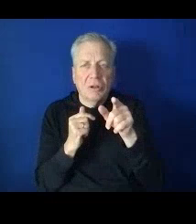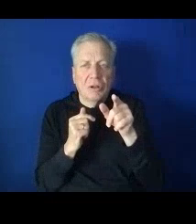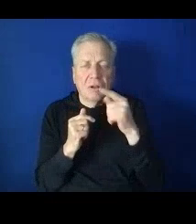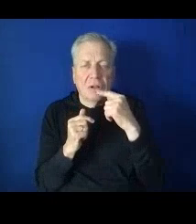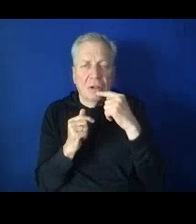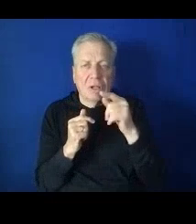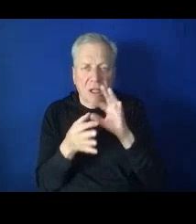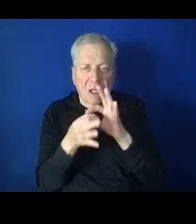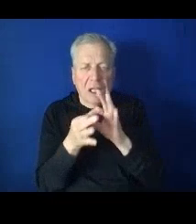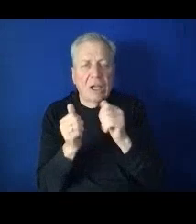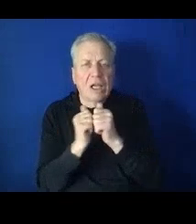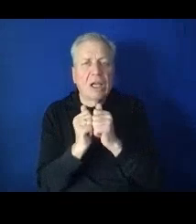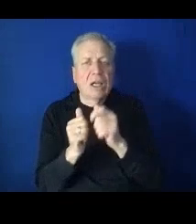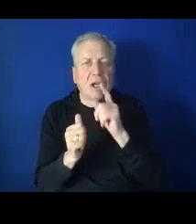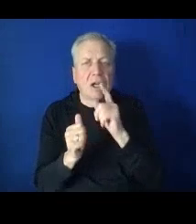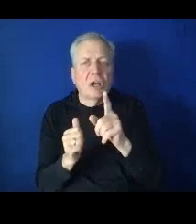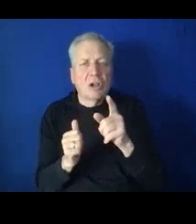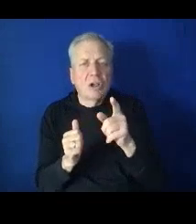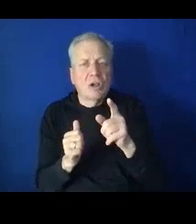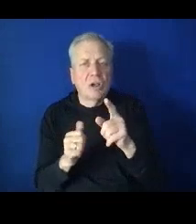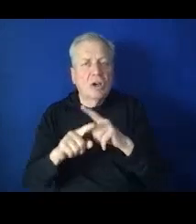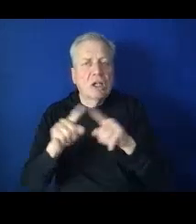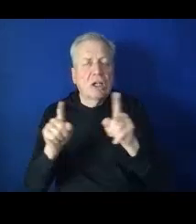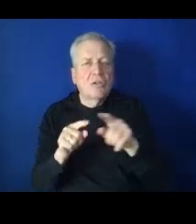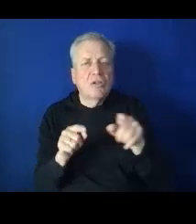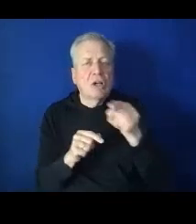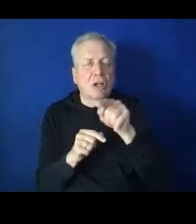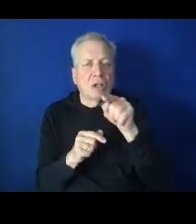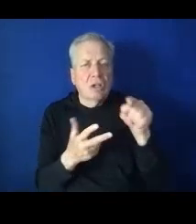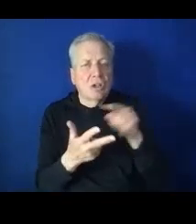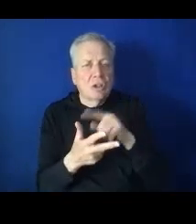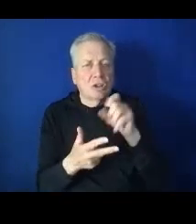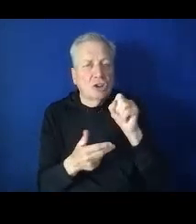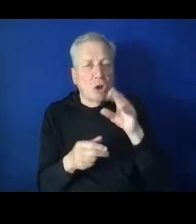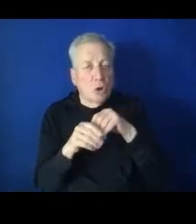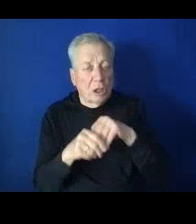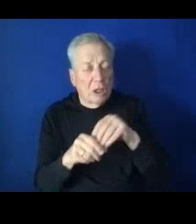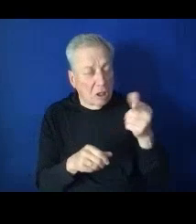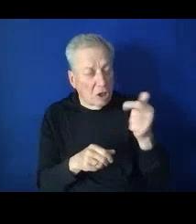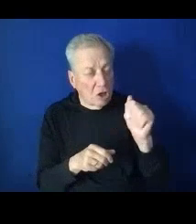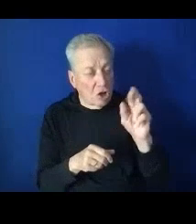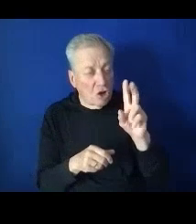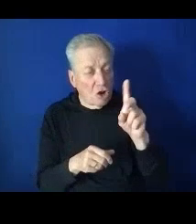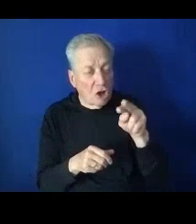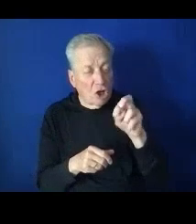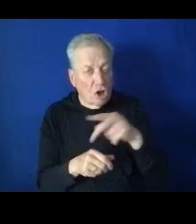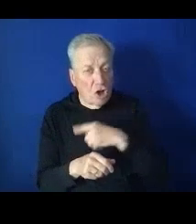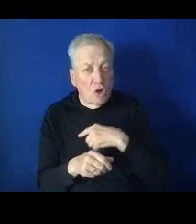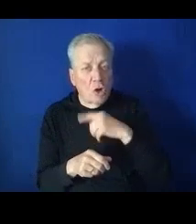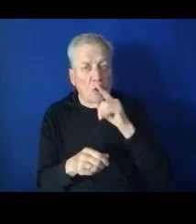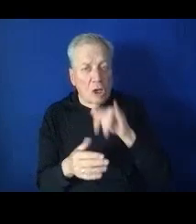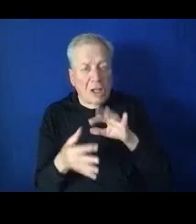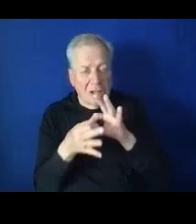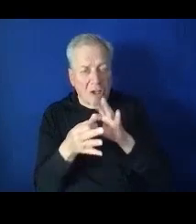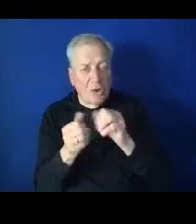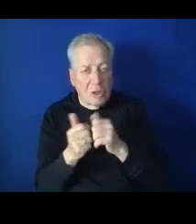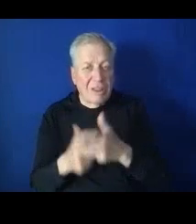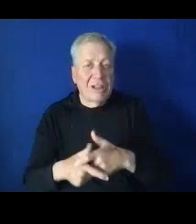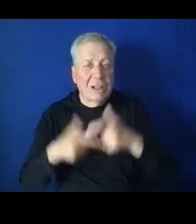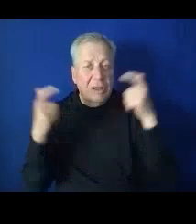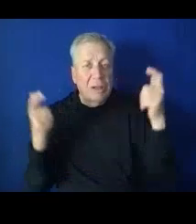Comes from being on the edge of 3 different ecotones. And so in Gardner, we're on the edge of the Great Basin Flora,